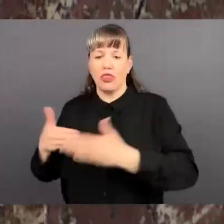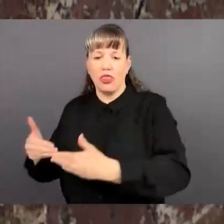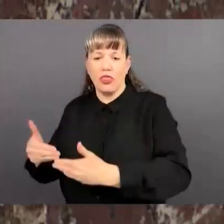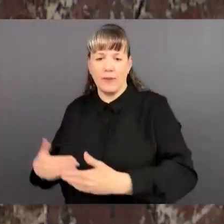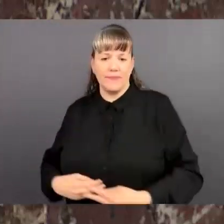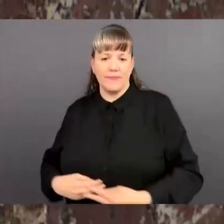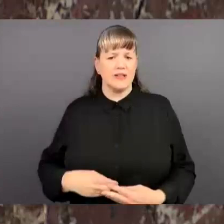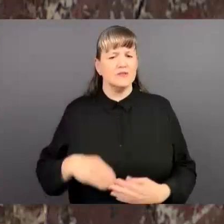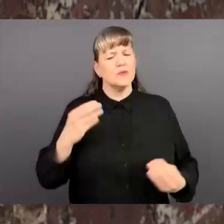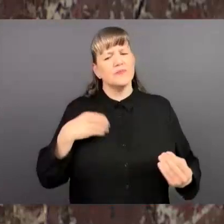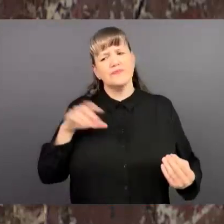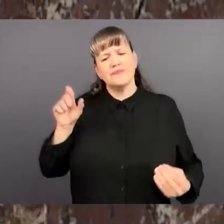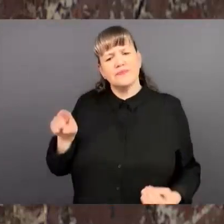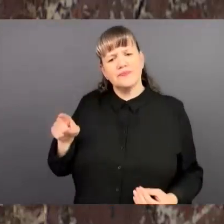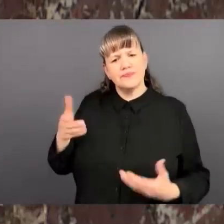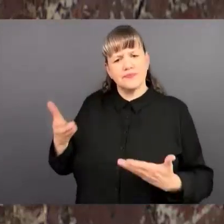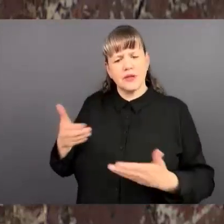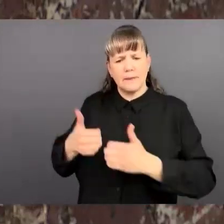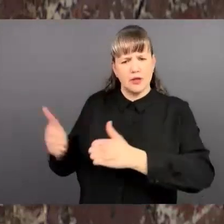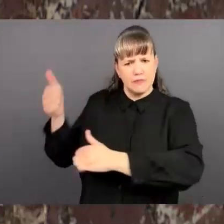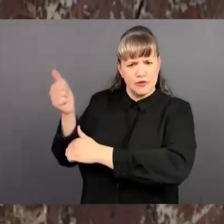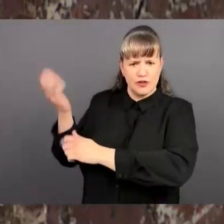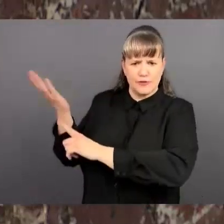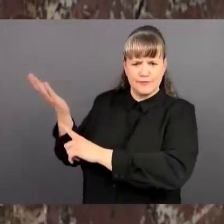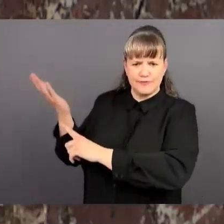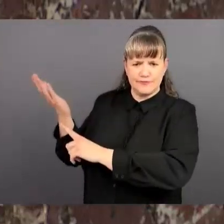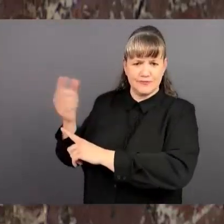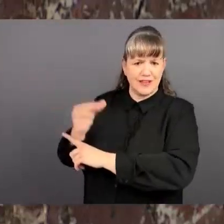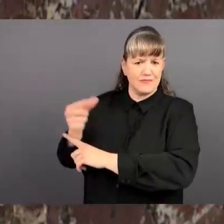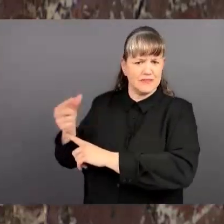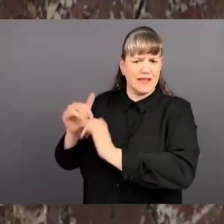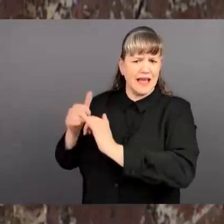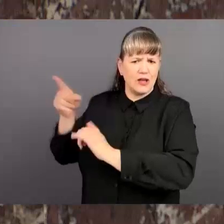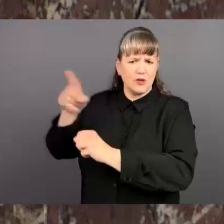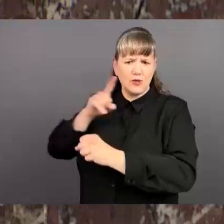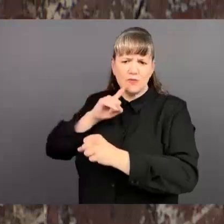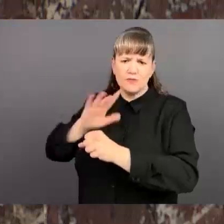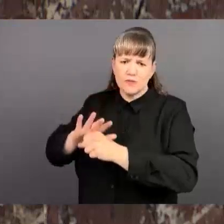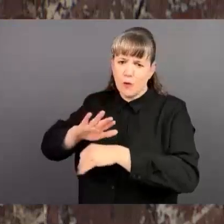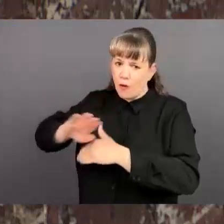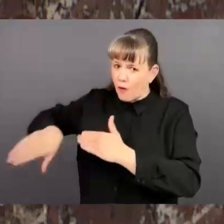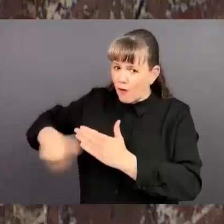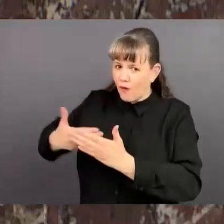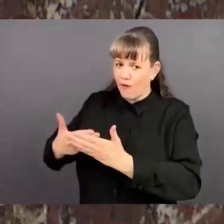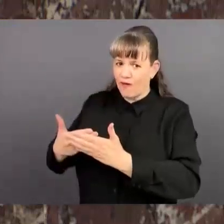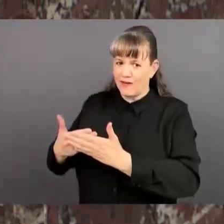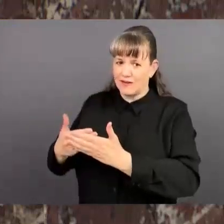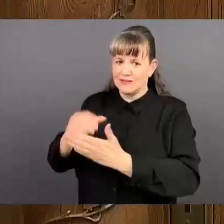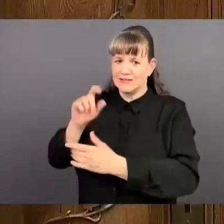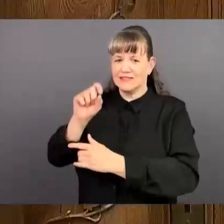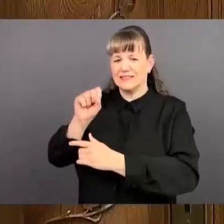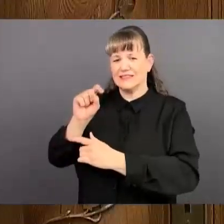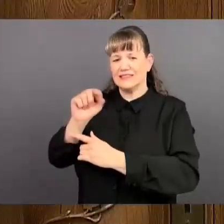are meaningfully consulted, including those who might disagree with them?